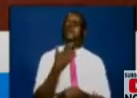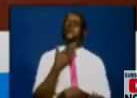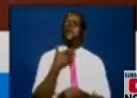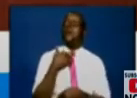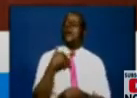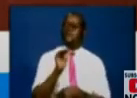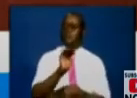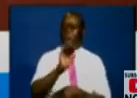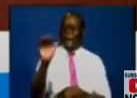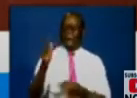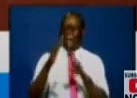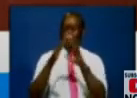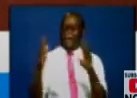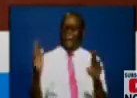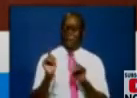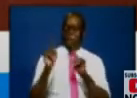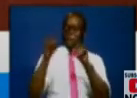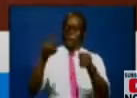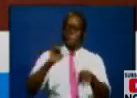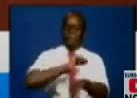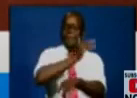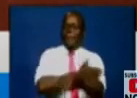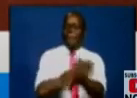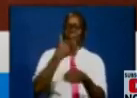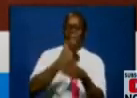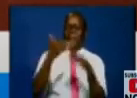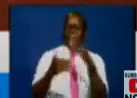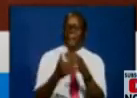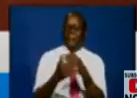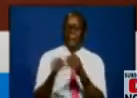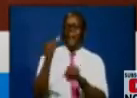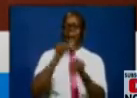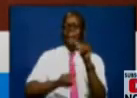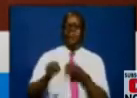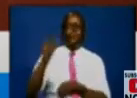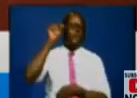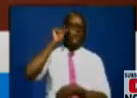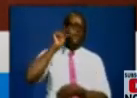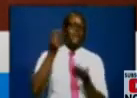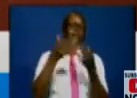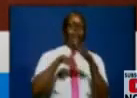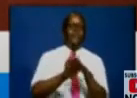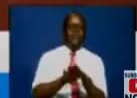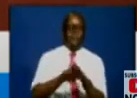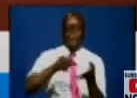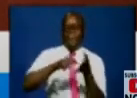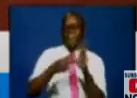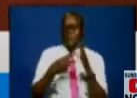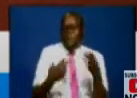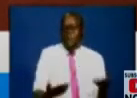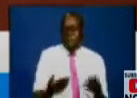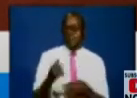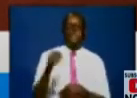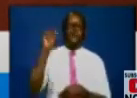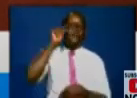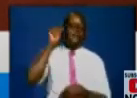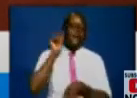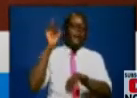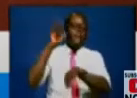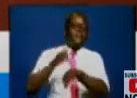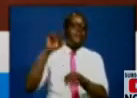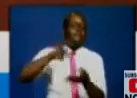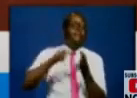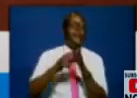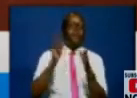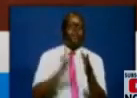invite the House to come for capacity building when it comes to gender mainstreaming. When I say gender sensitive, it means that